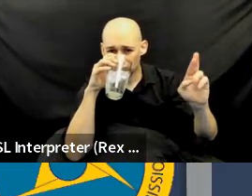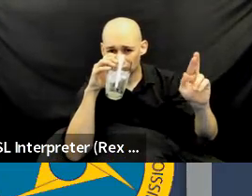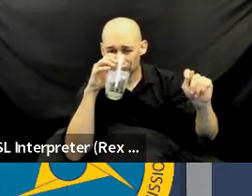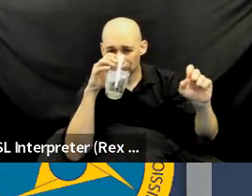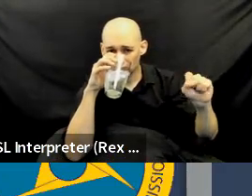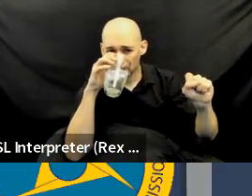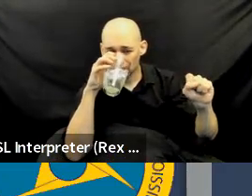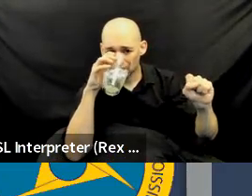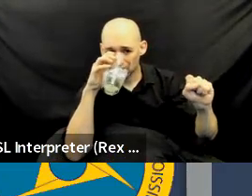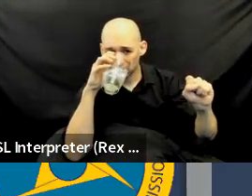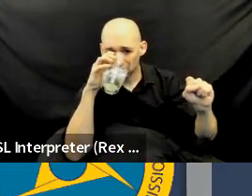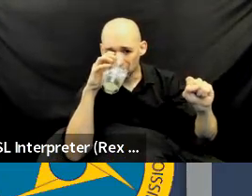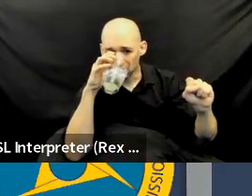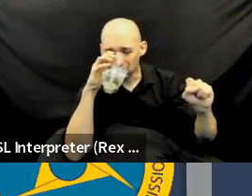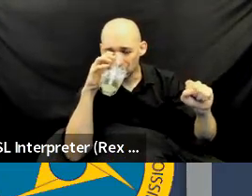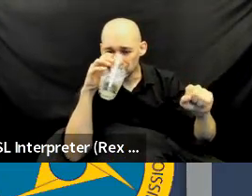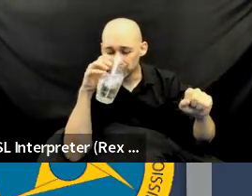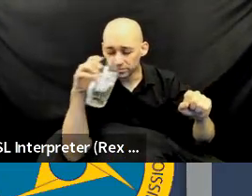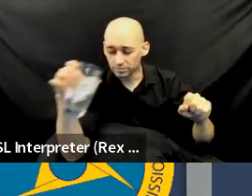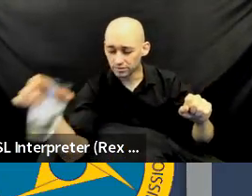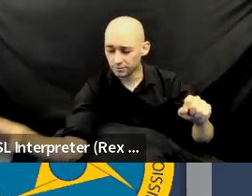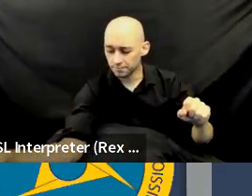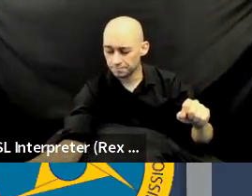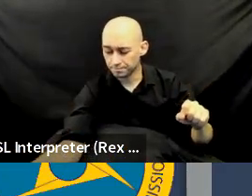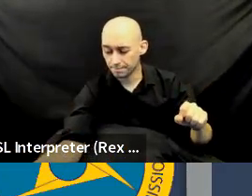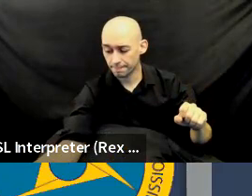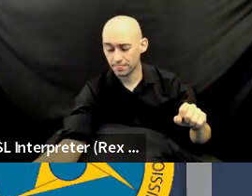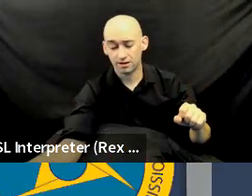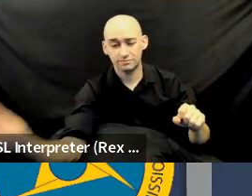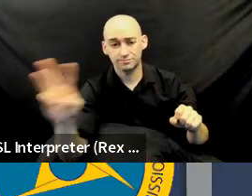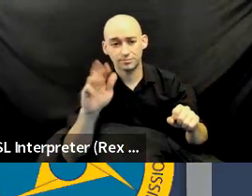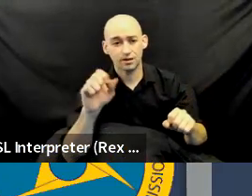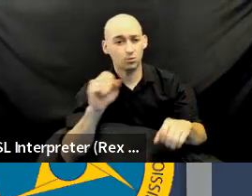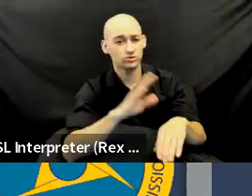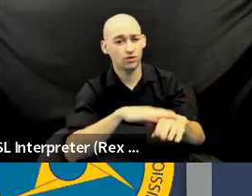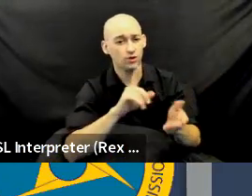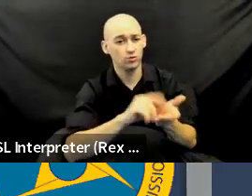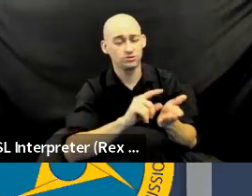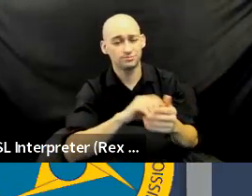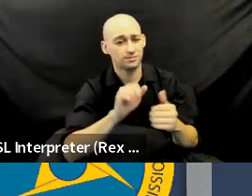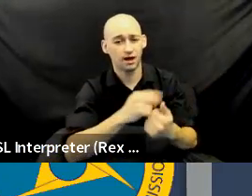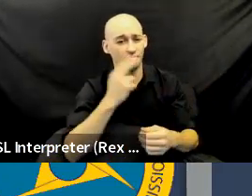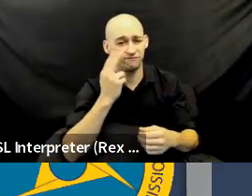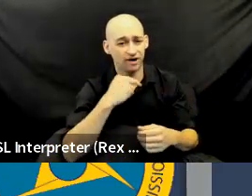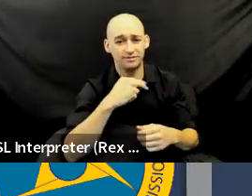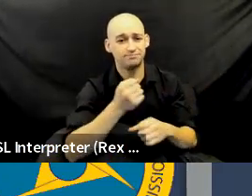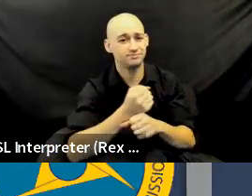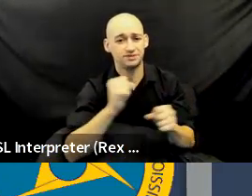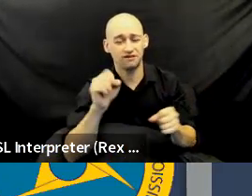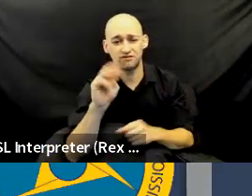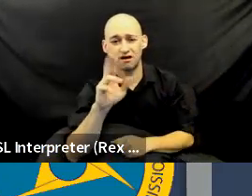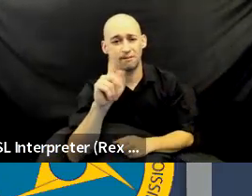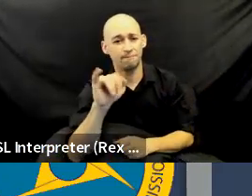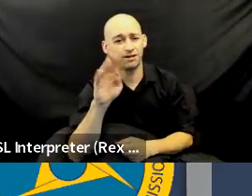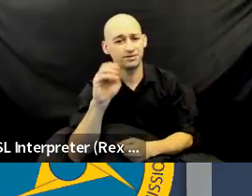national news for how much fun it was, how safe it was, how multimodal it was. I just really want